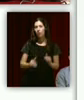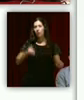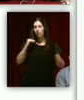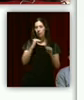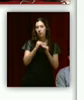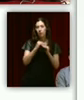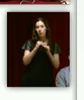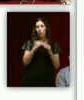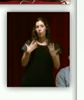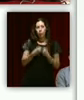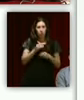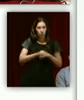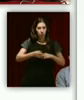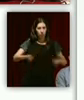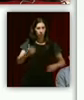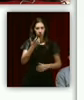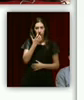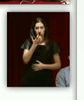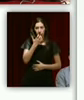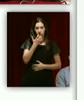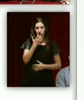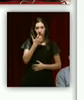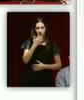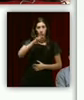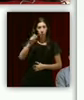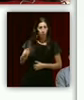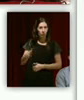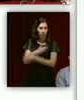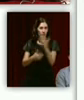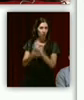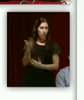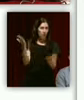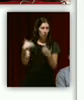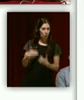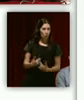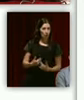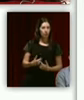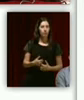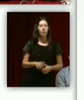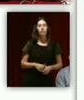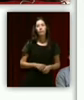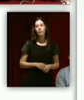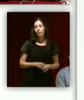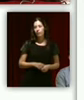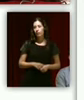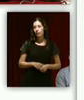and the capacity to play in under equal conditions.